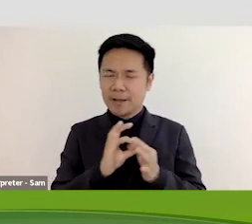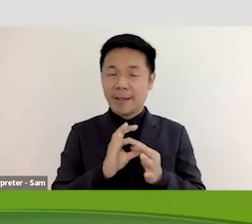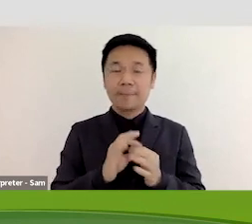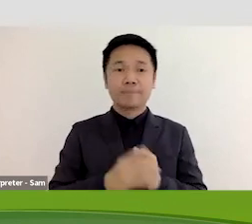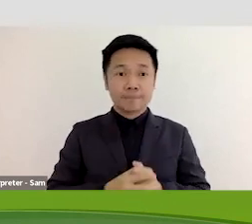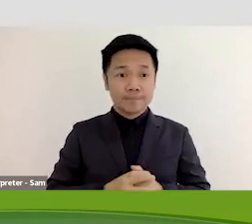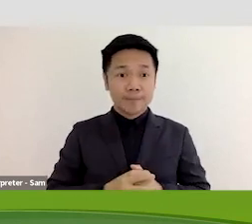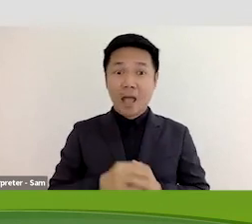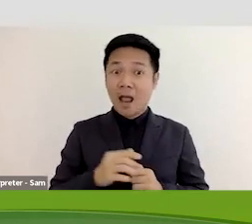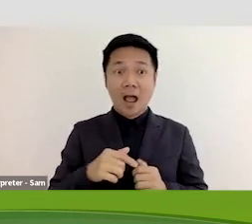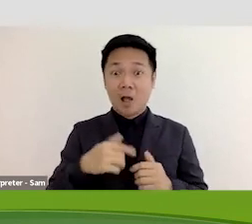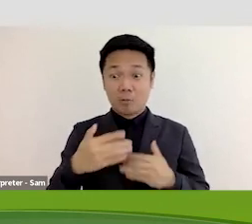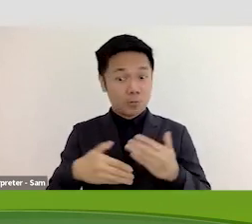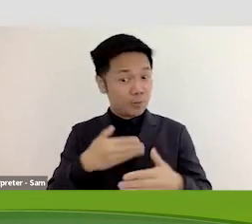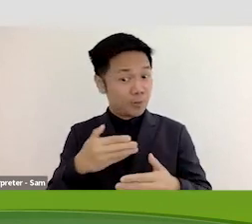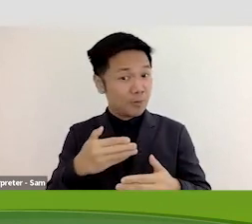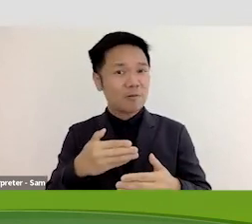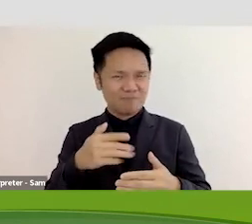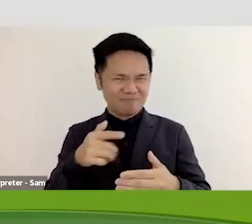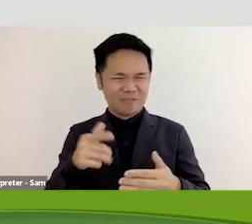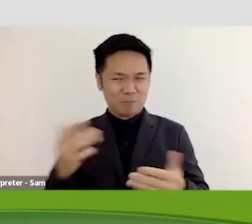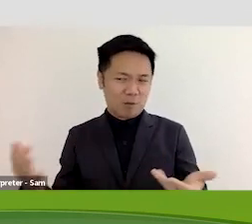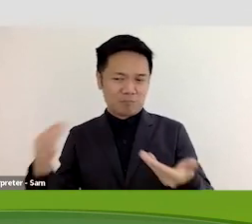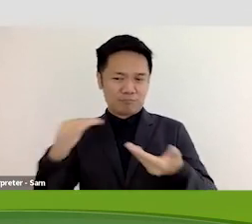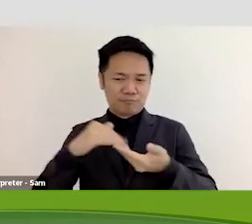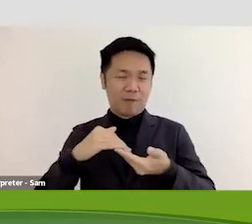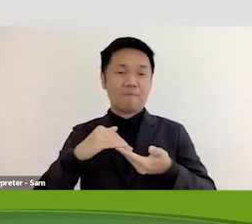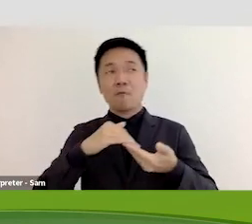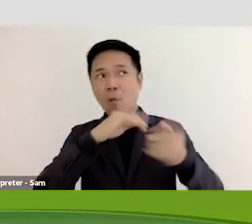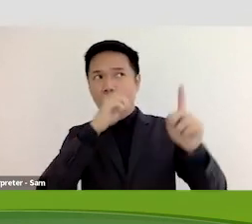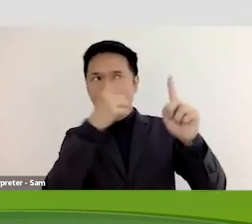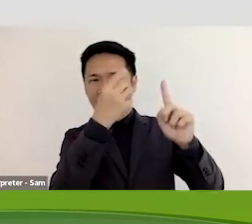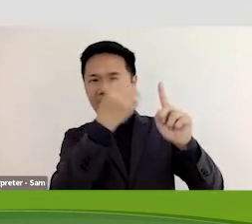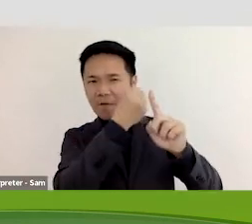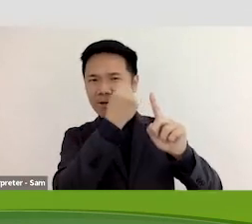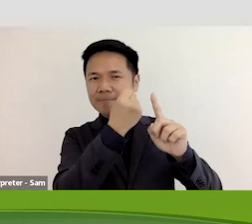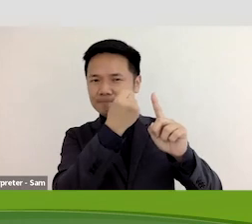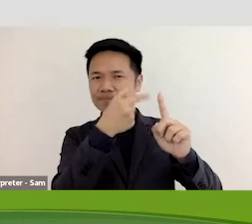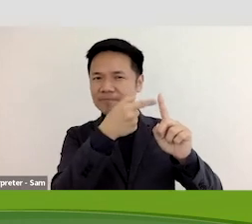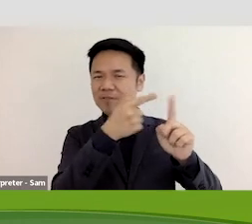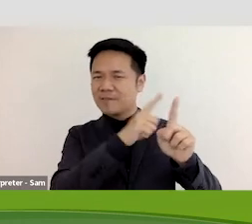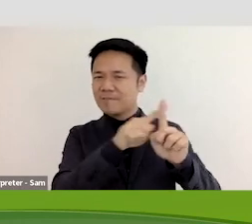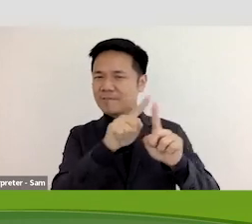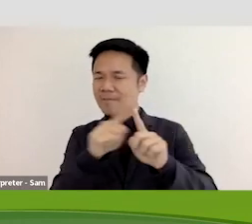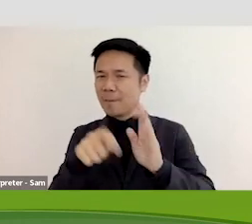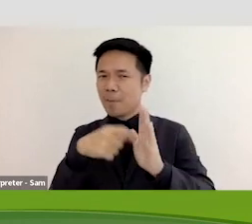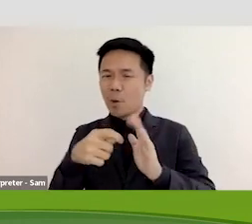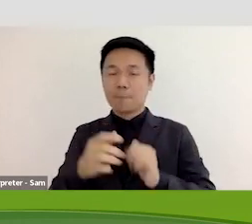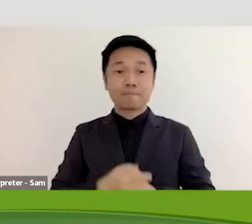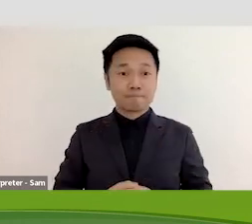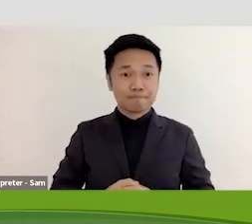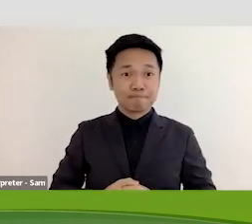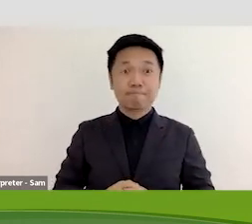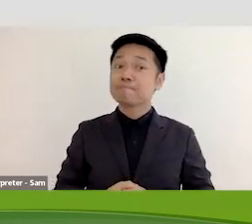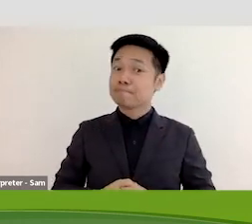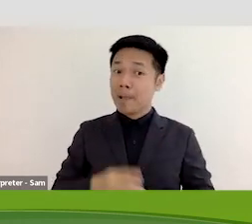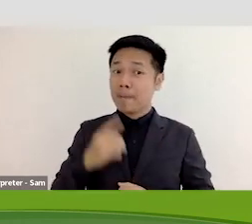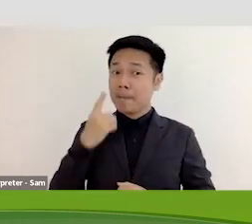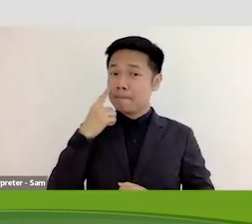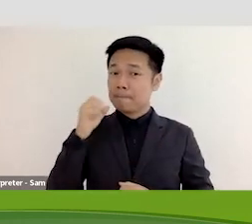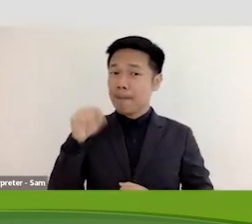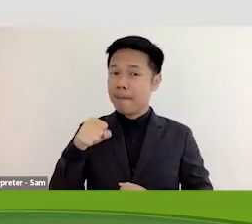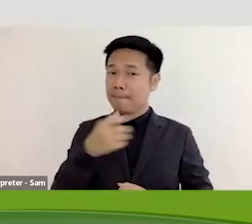to the success of any policy or program. I'm confident that member states will be able to take away from this meeting